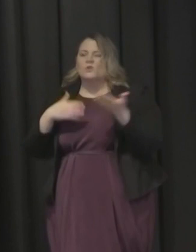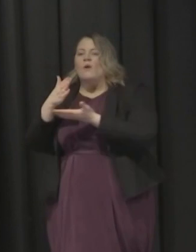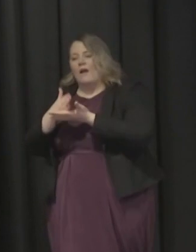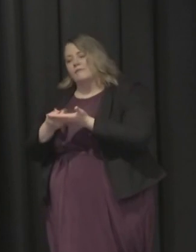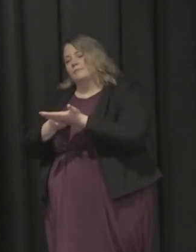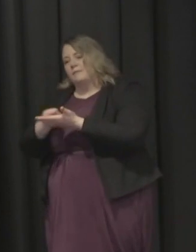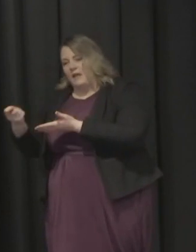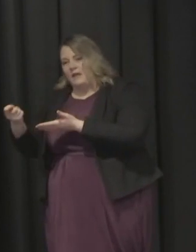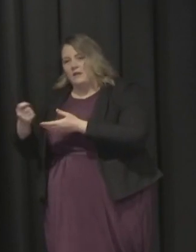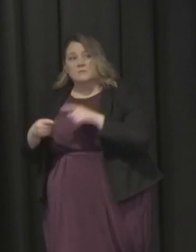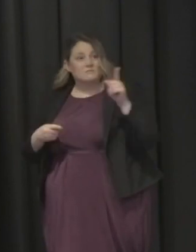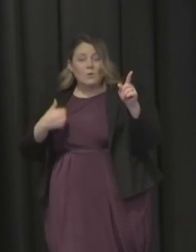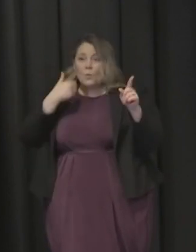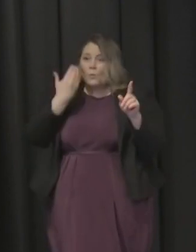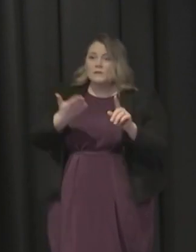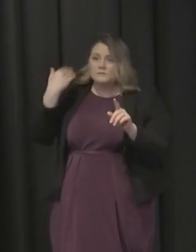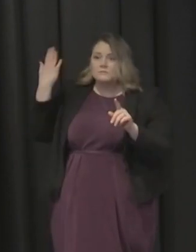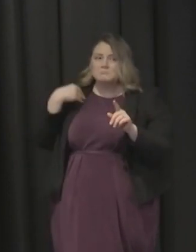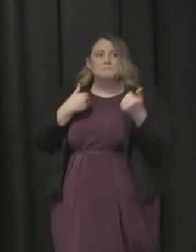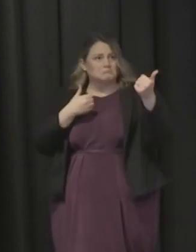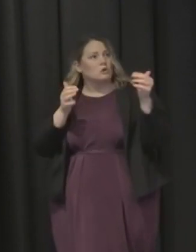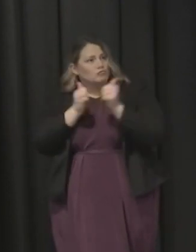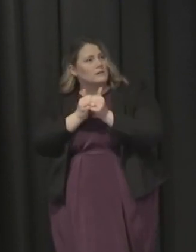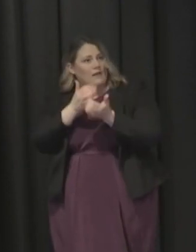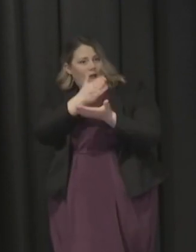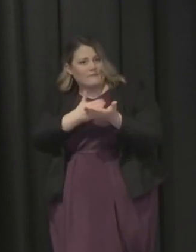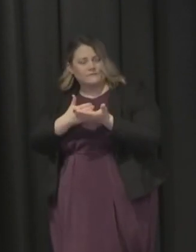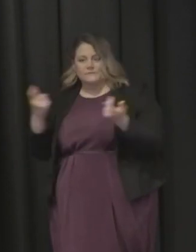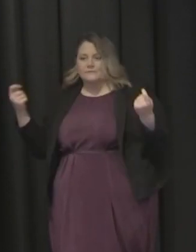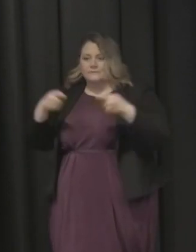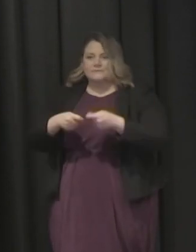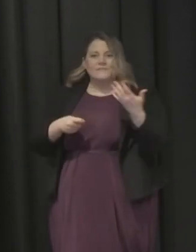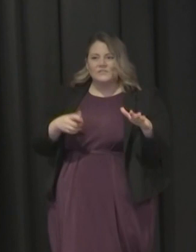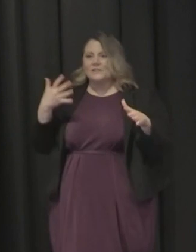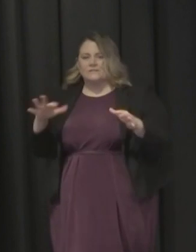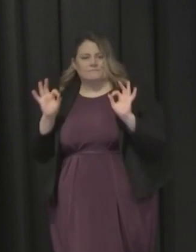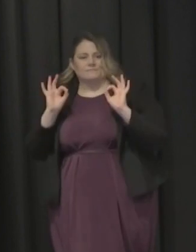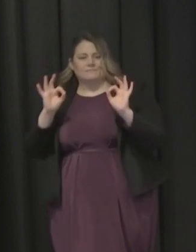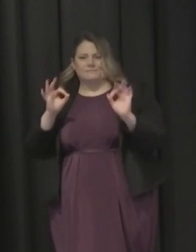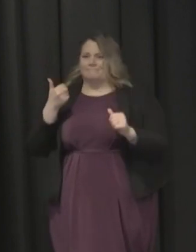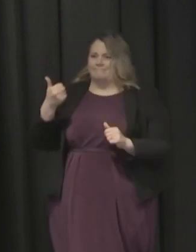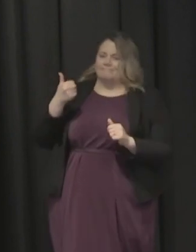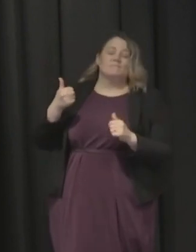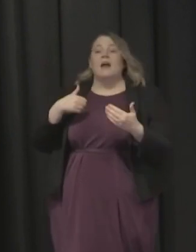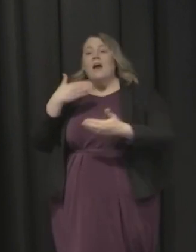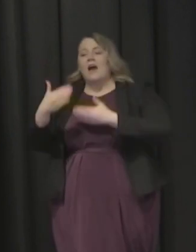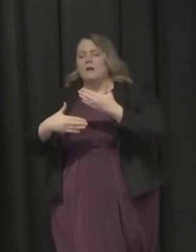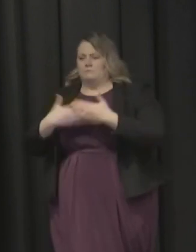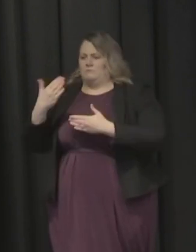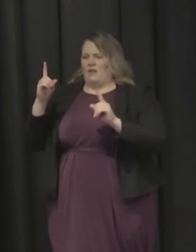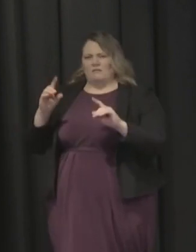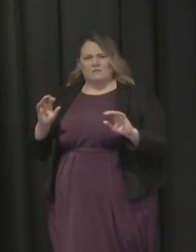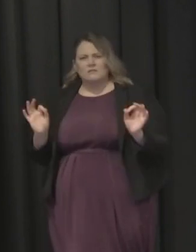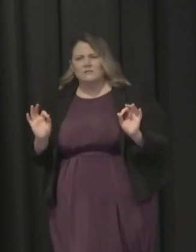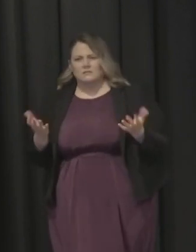circumstances, can I assure you that the state government is far from happy about the fact that the Commonwealth is not maintaining the principle